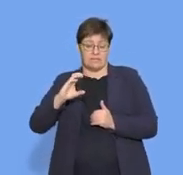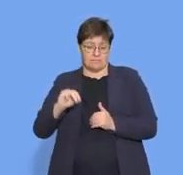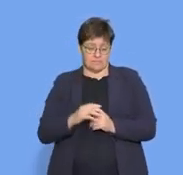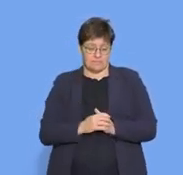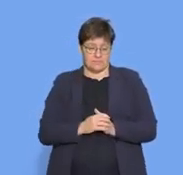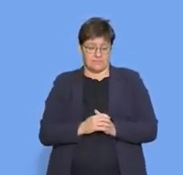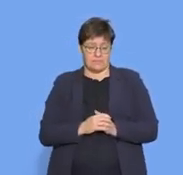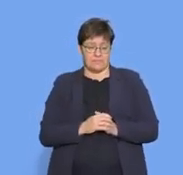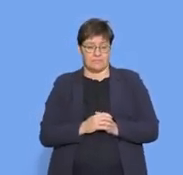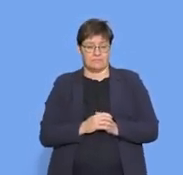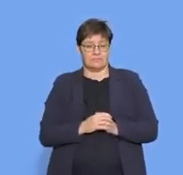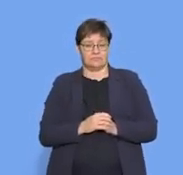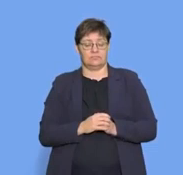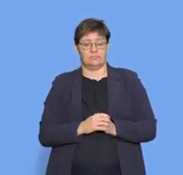is